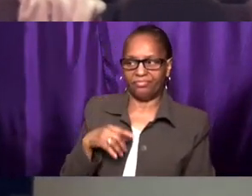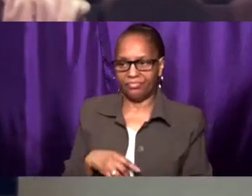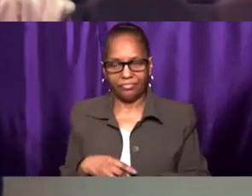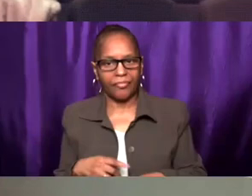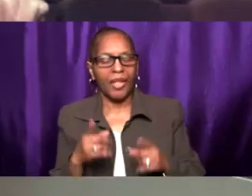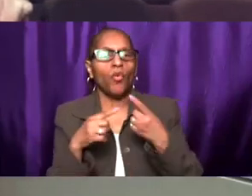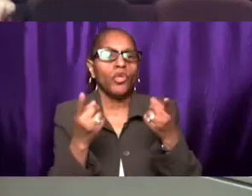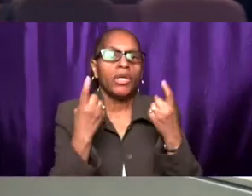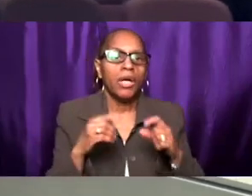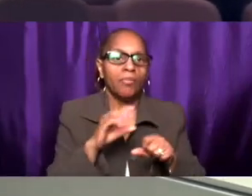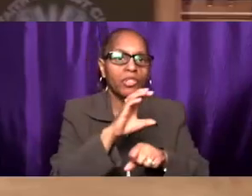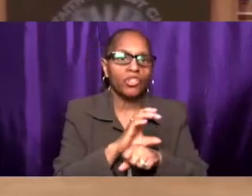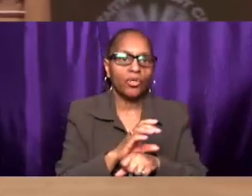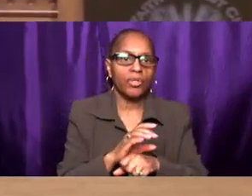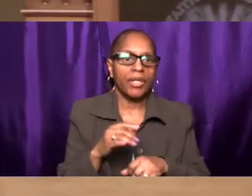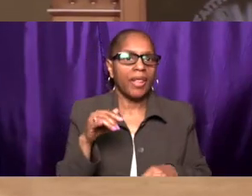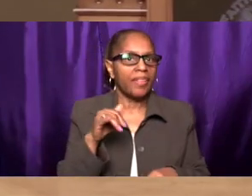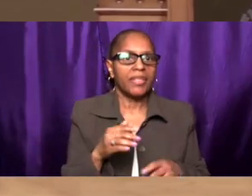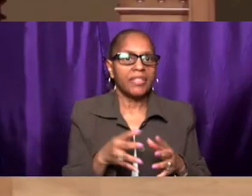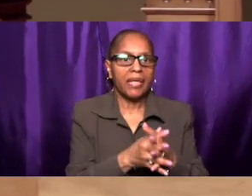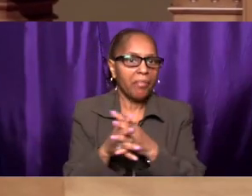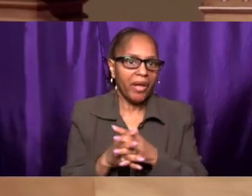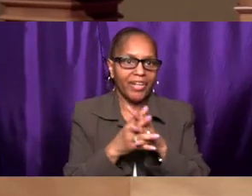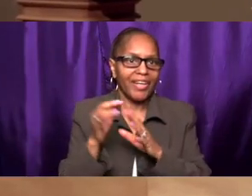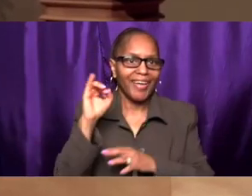When you come to church, this ain't American Idol.